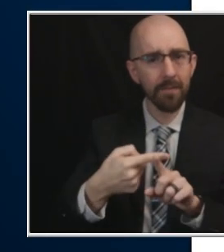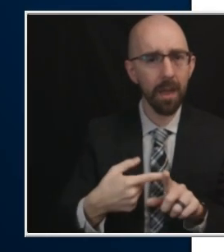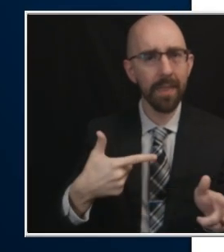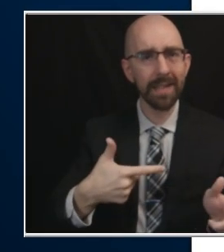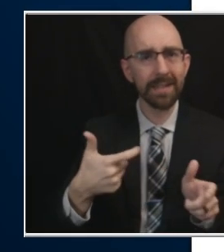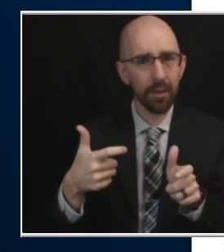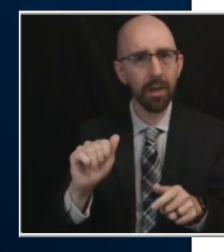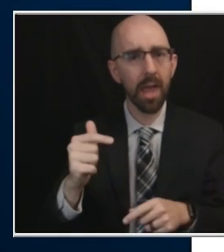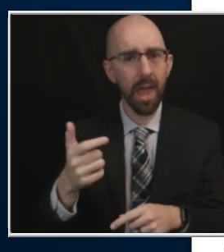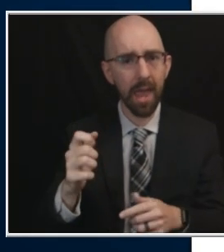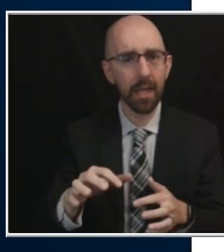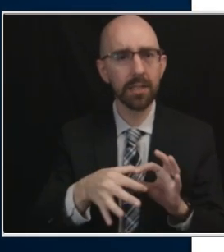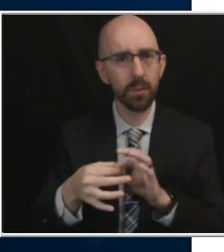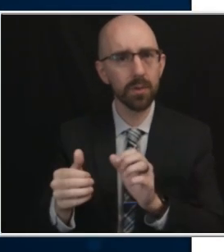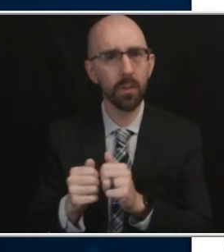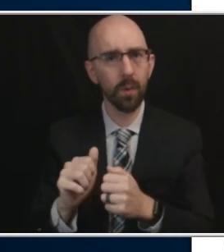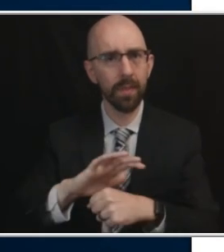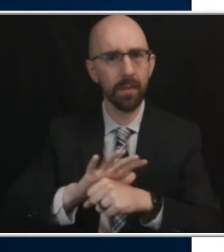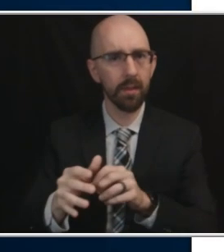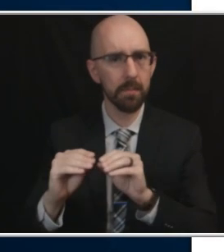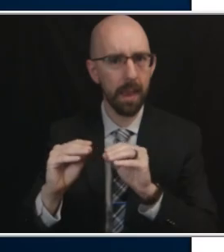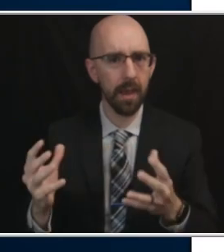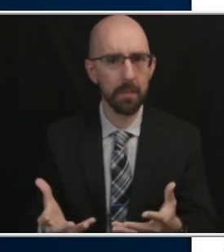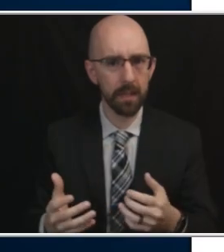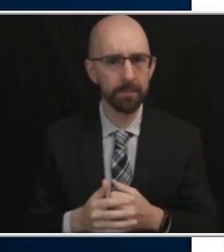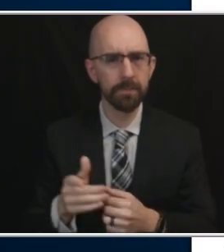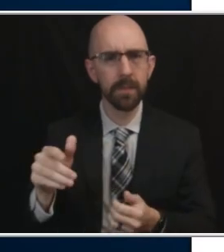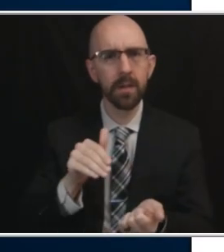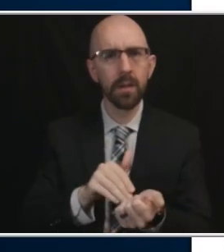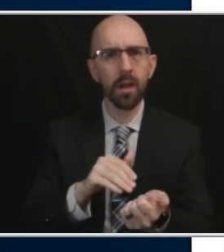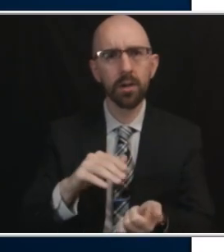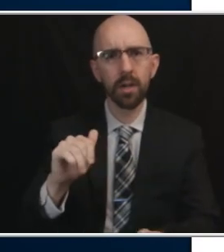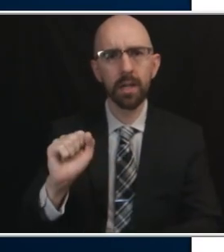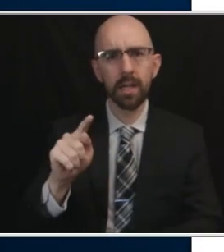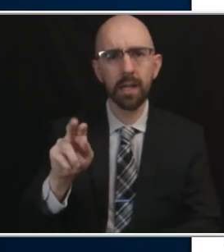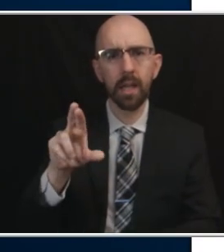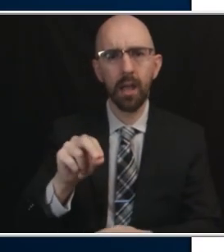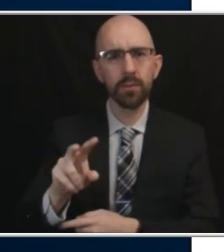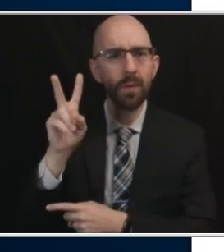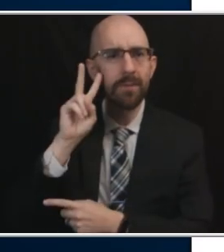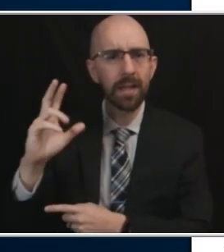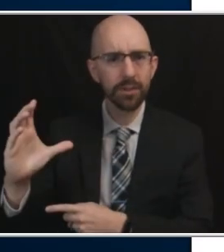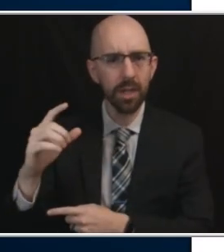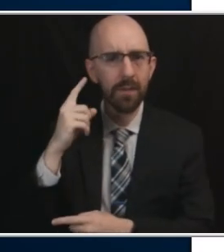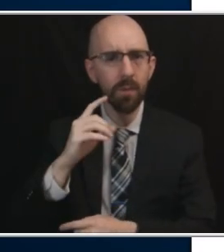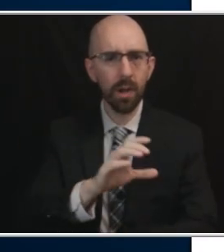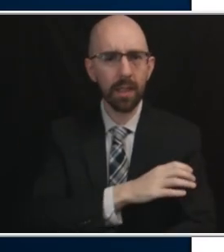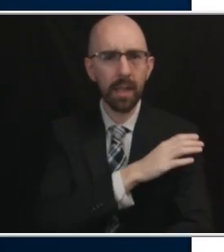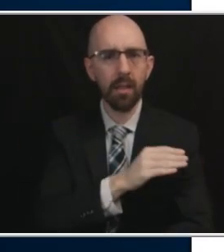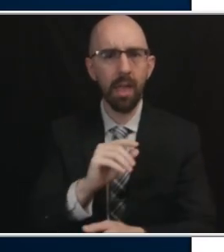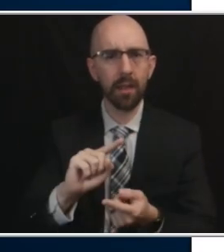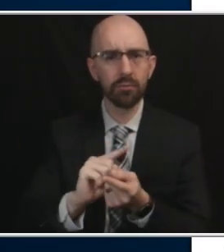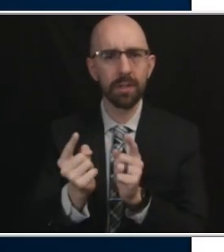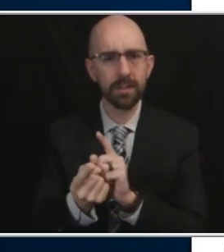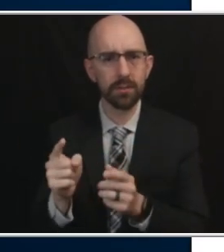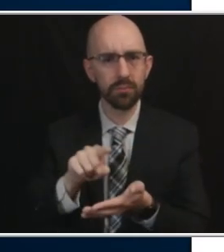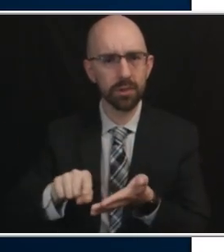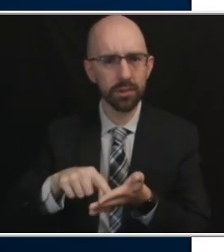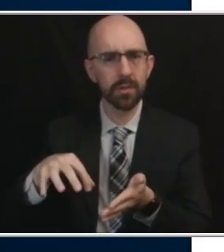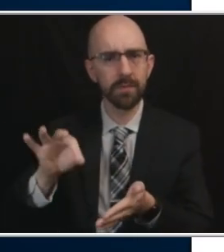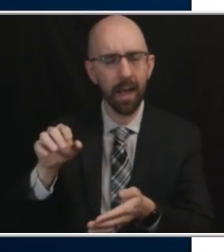with the pandemic, something Dr. Mario Castro, the Vice Chair for Clinical and Translational Research, said is a solid